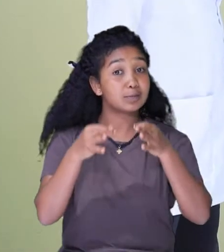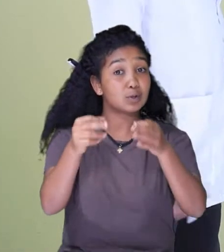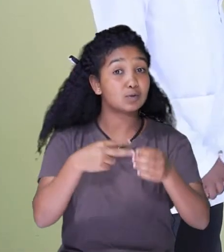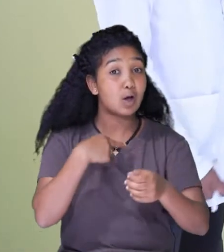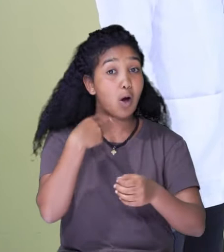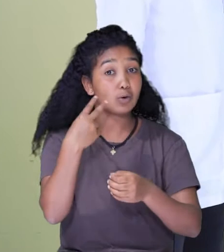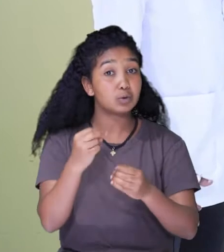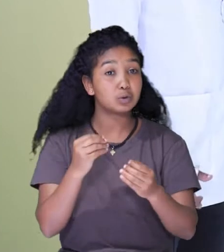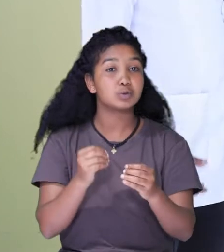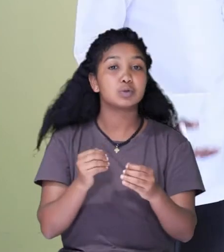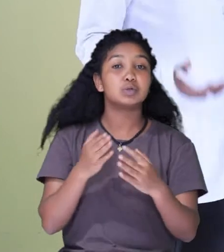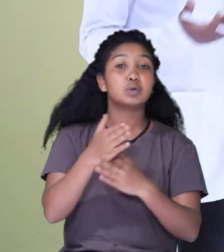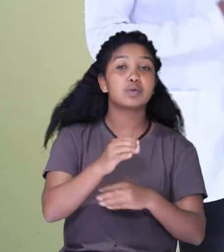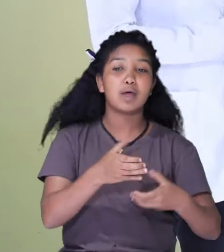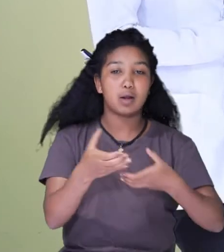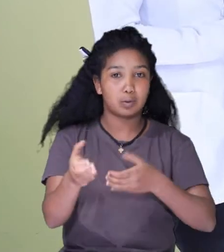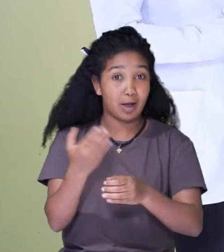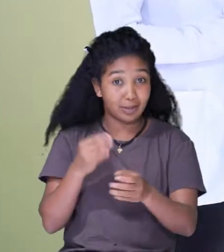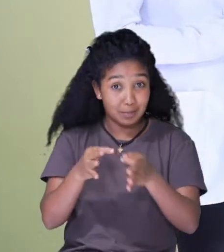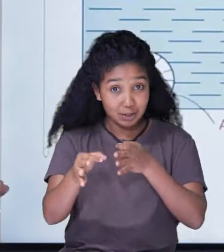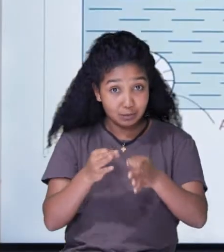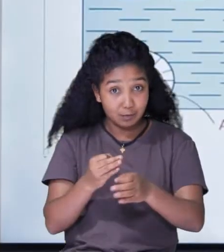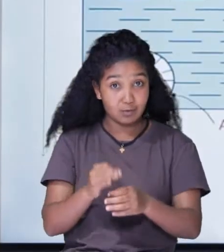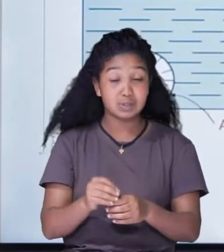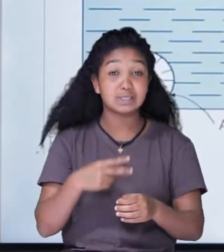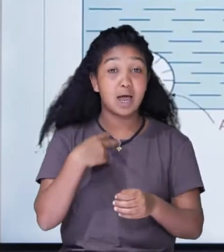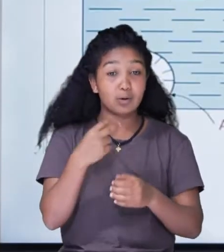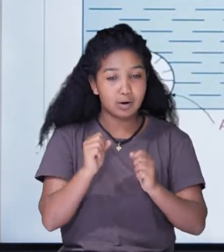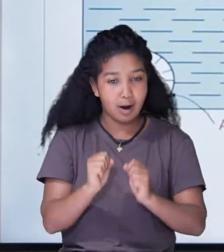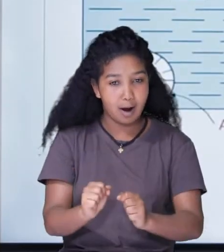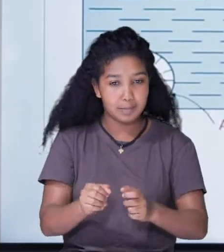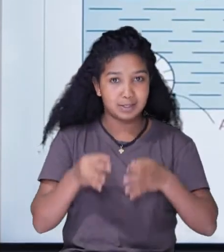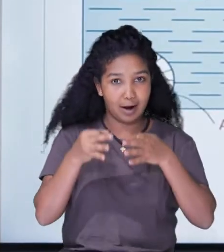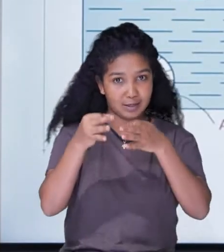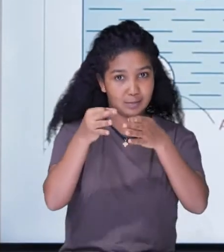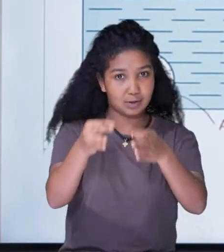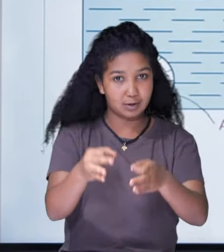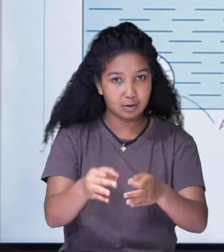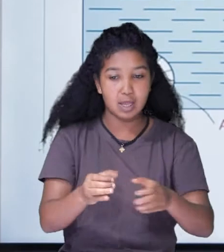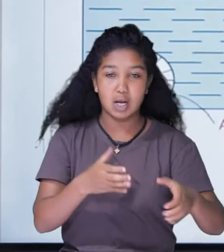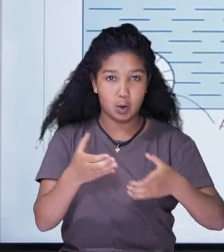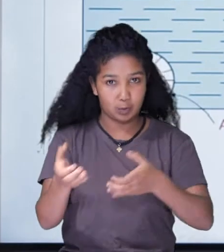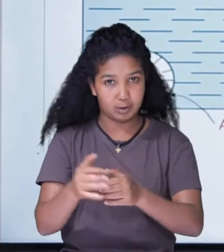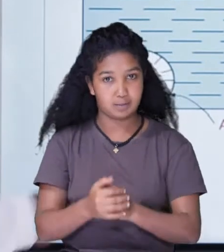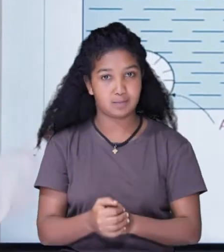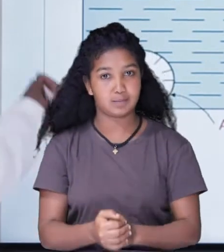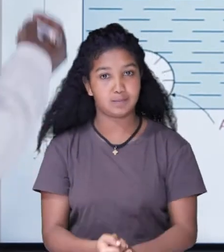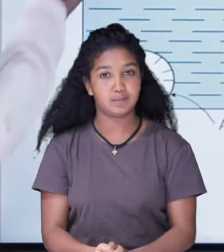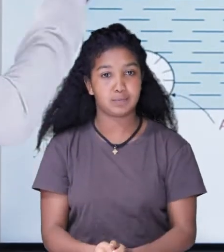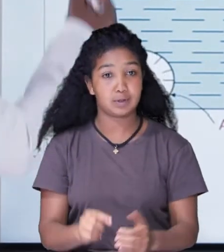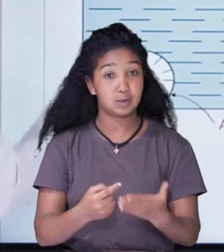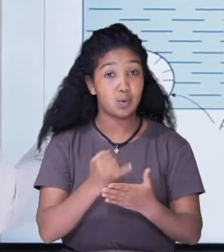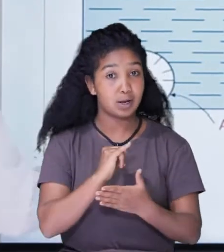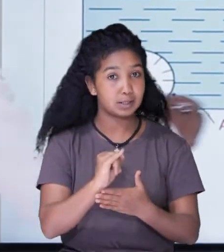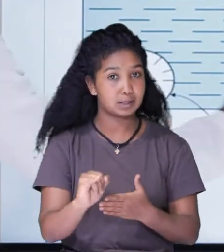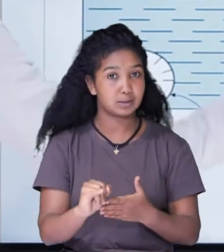sound through the liquid. As I mentioned before, sound can be transmitted in liquid. This one